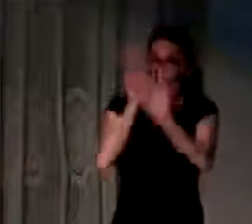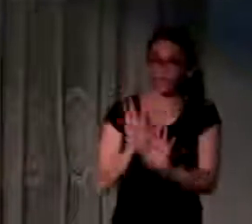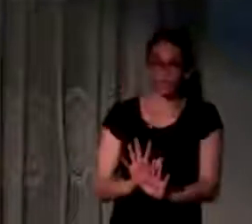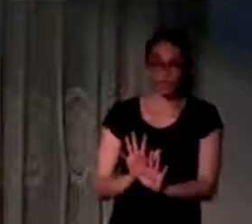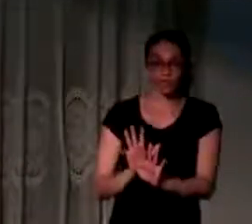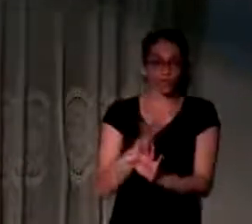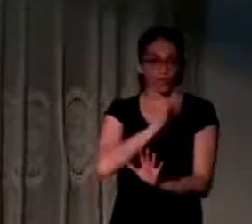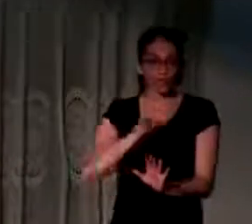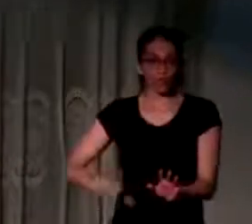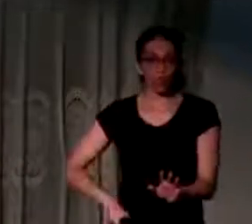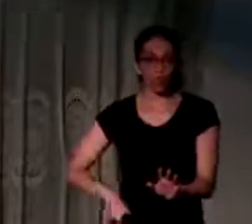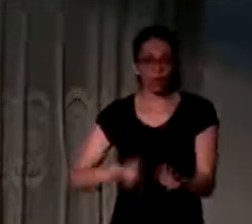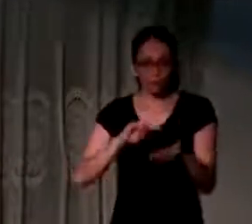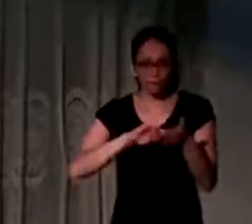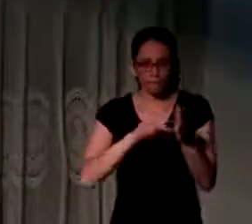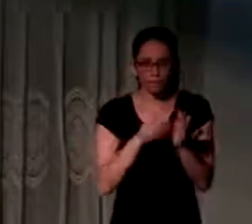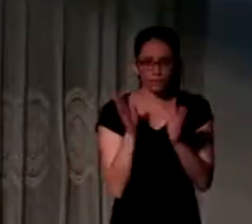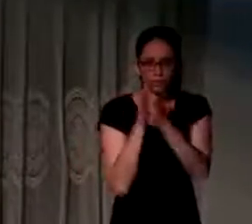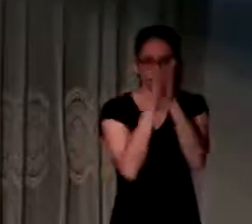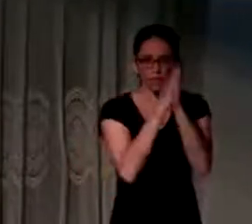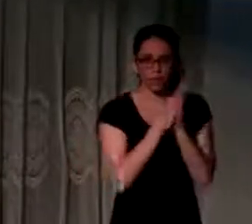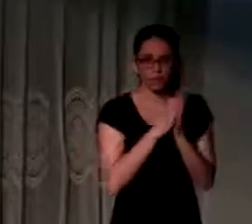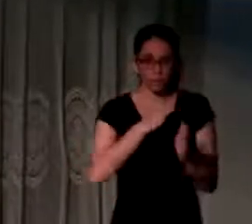My praise shall be of you in the great assembly.